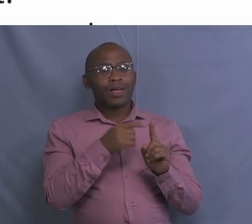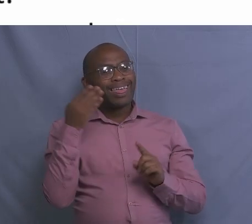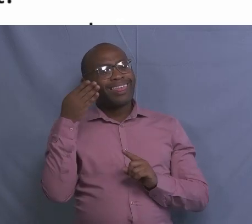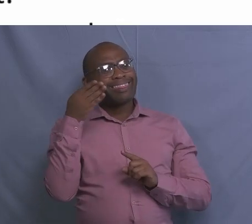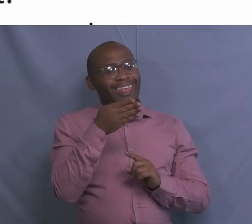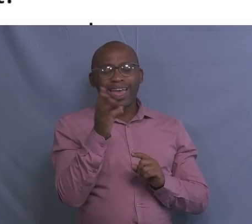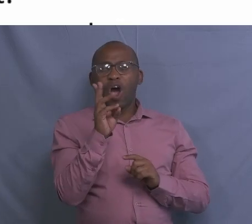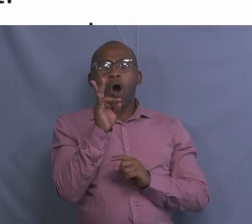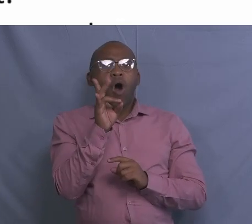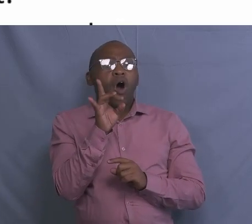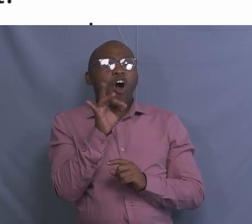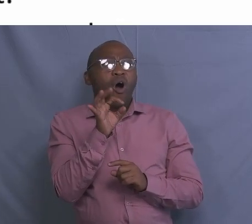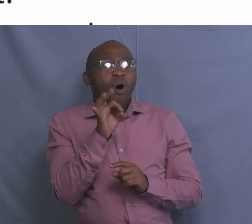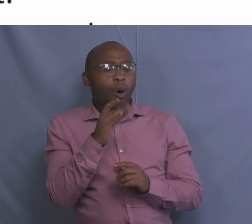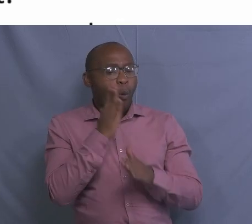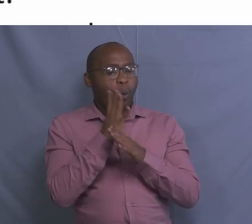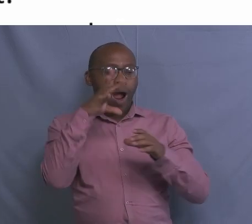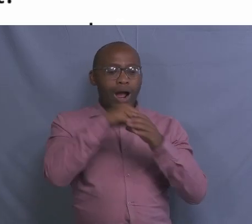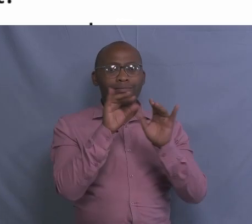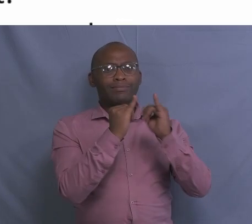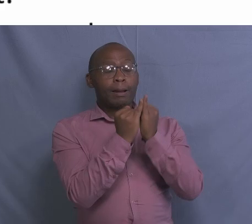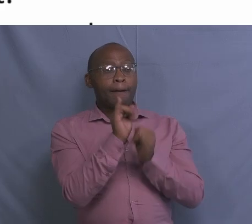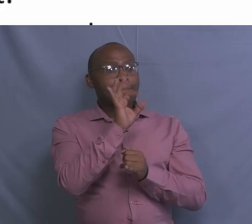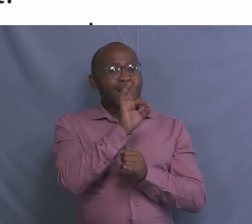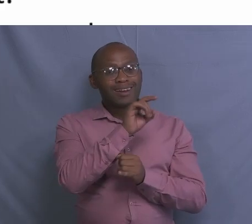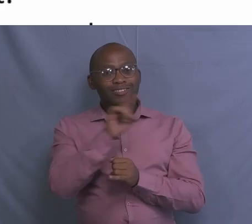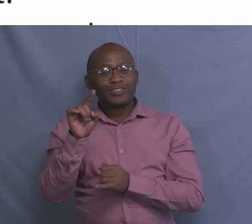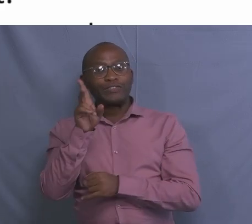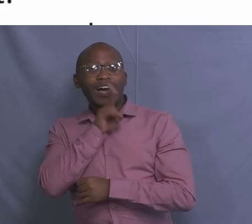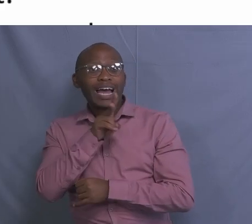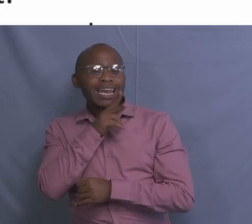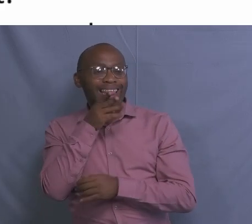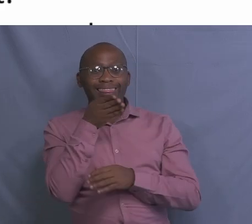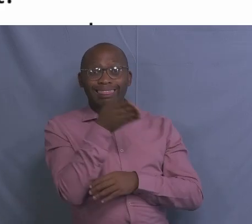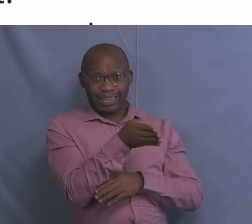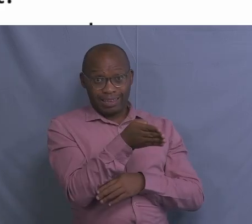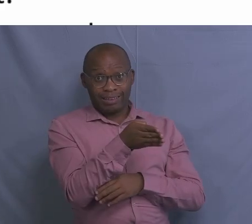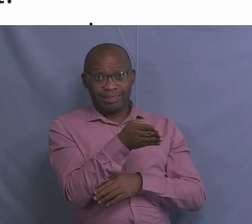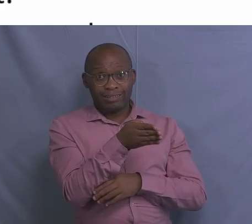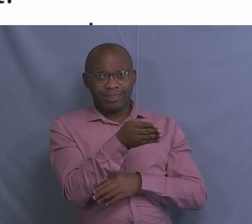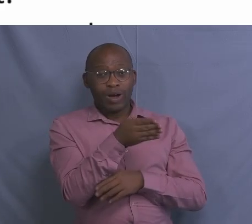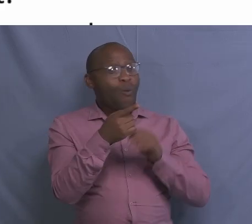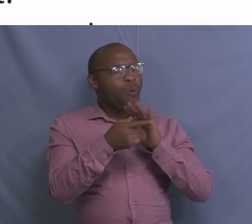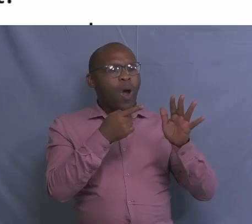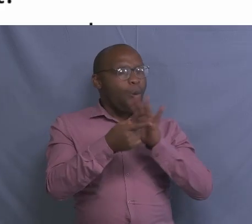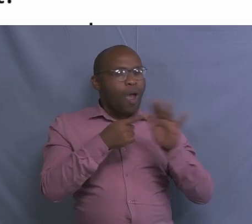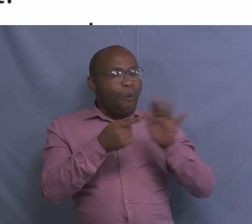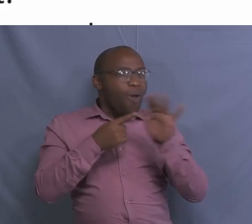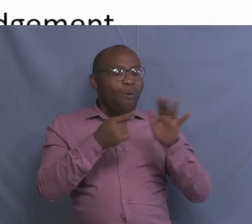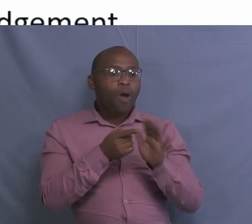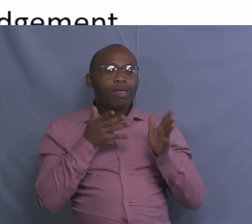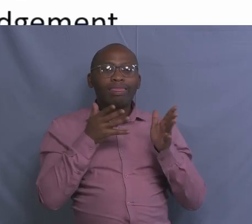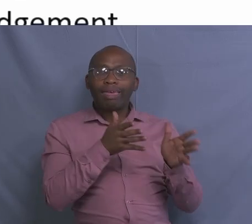day-to-day basis for the company. So you'll find them Monday to Friday, 5 days a week, 52 weeks in a year working